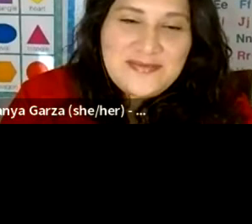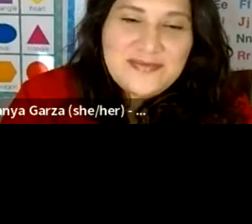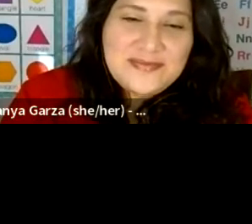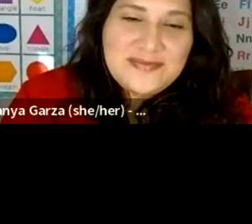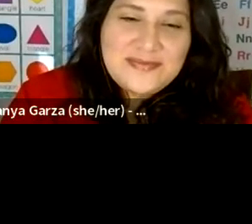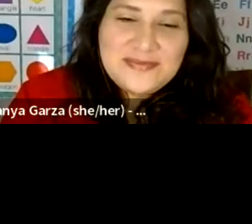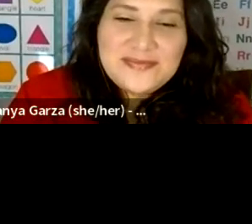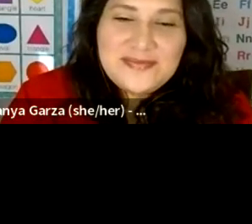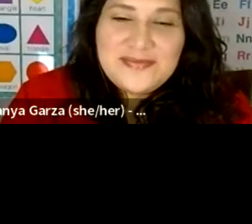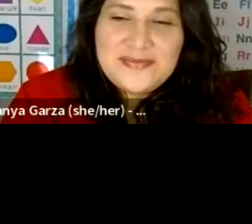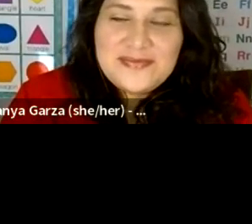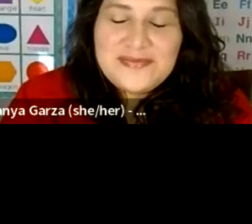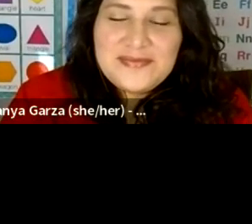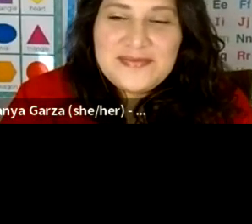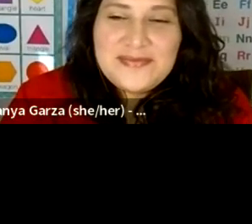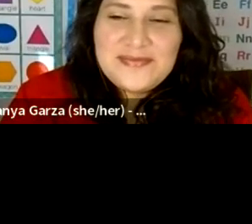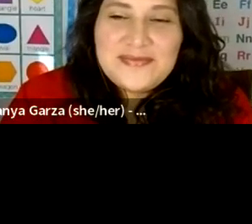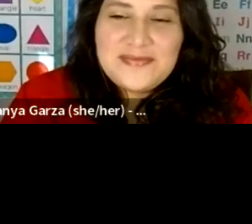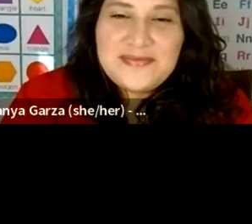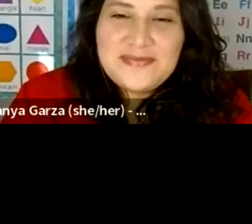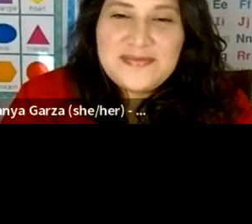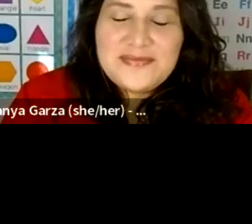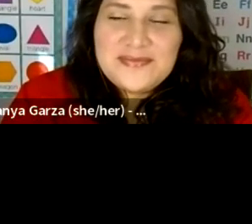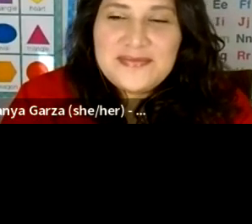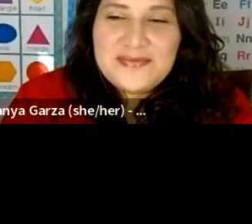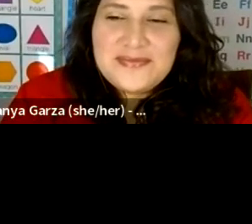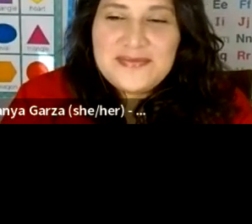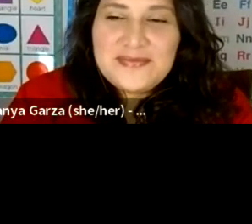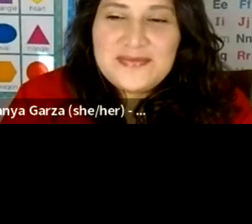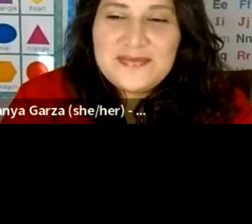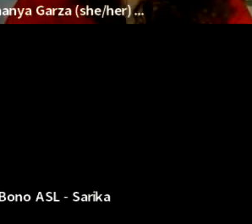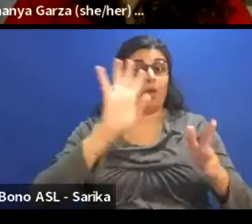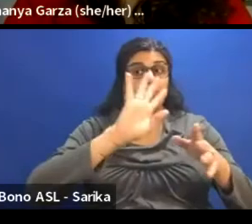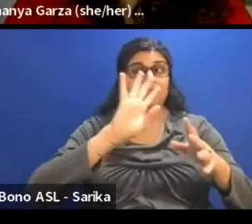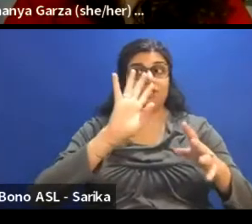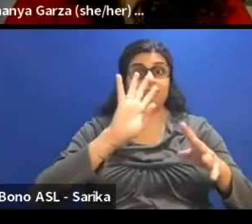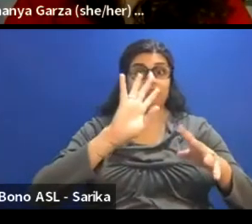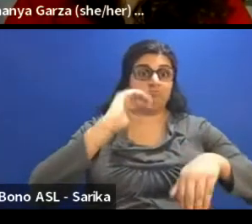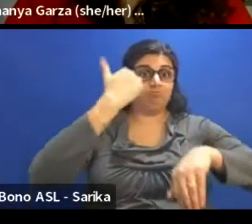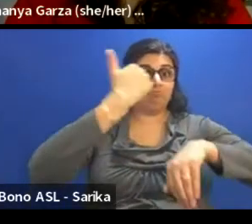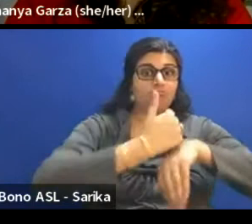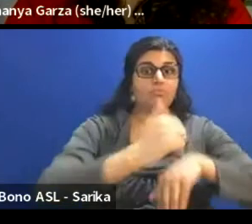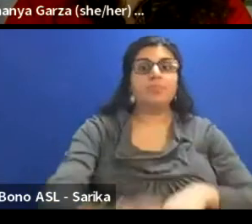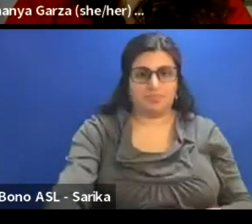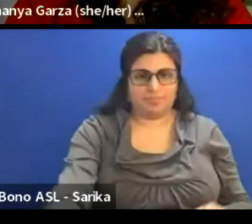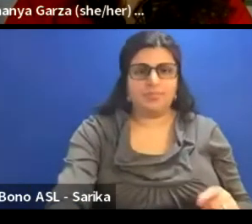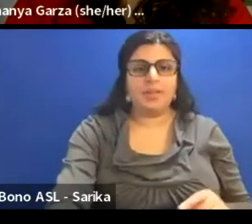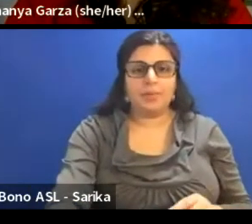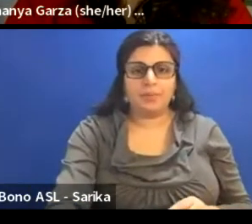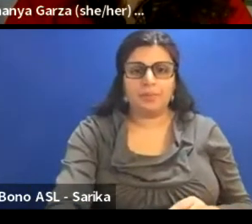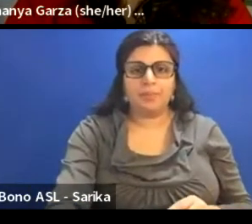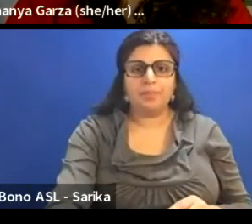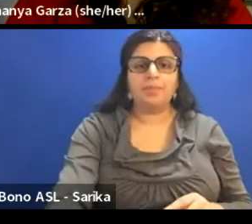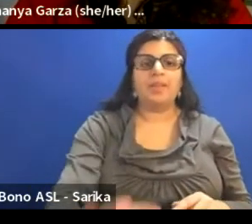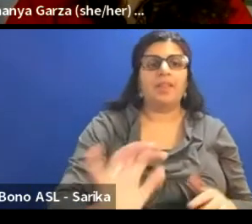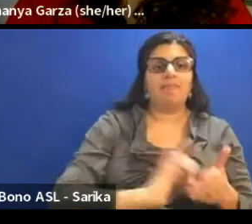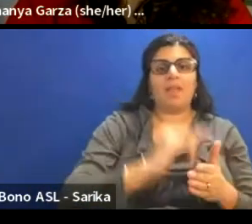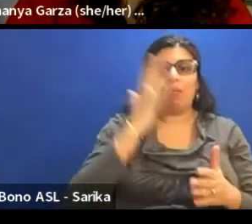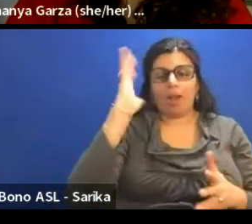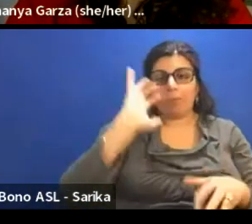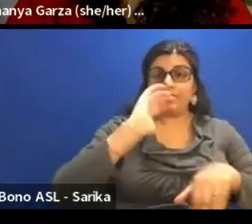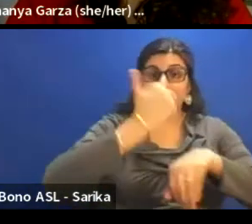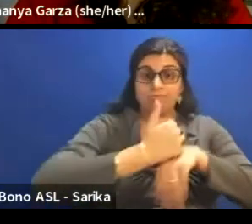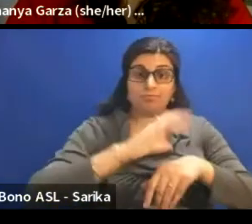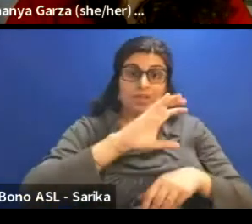so that was kind of the basis of why we created the company. So that was in 2013. In 2014, I